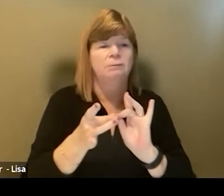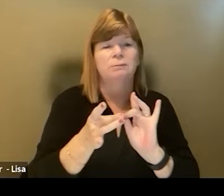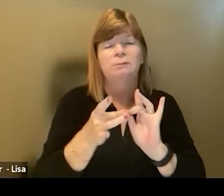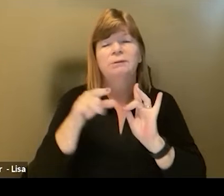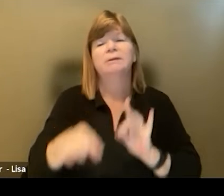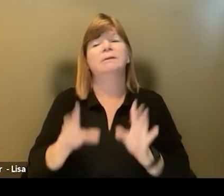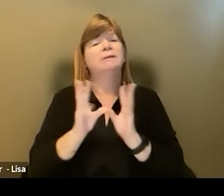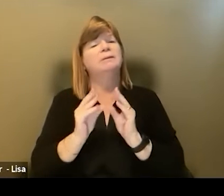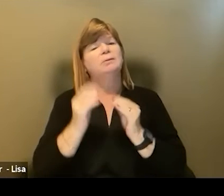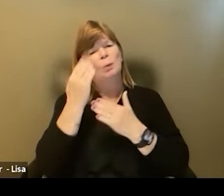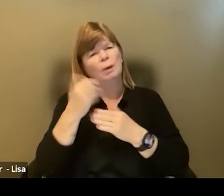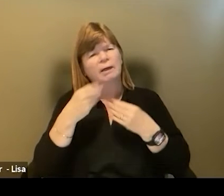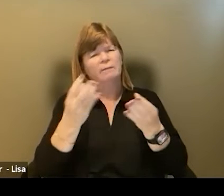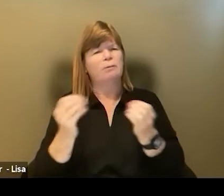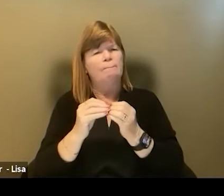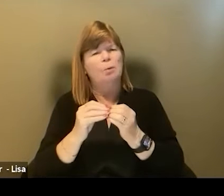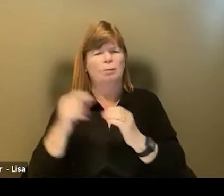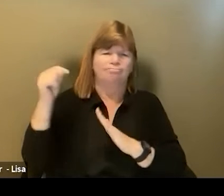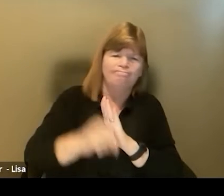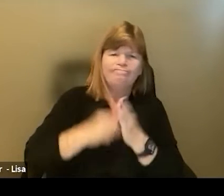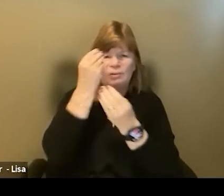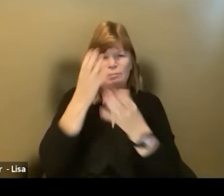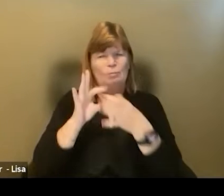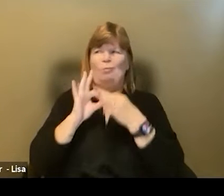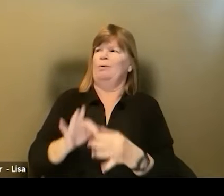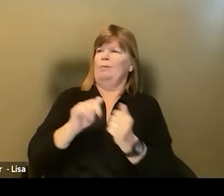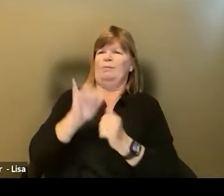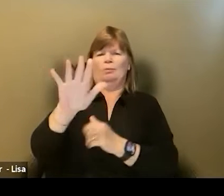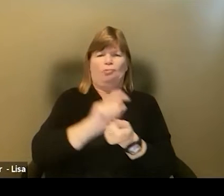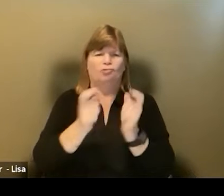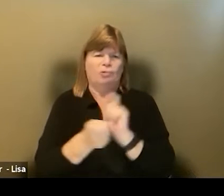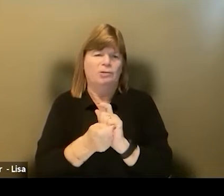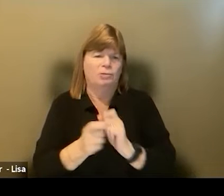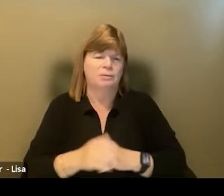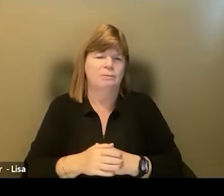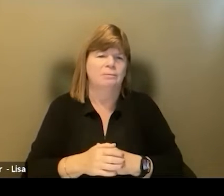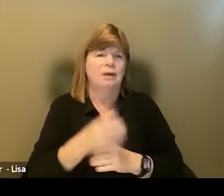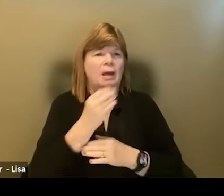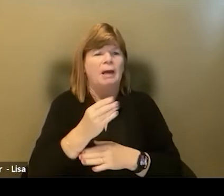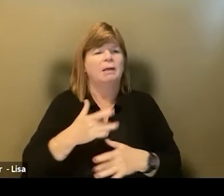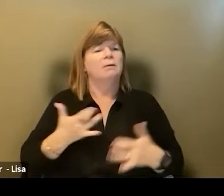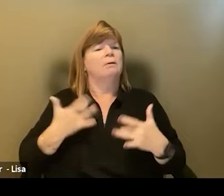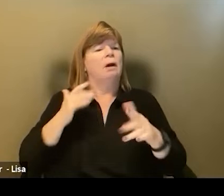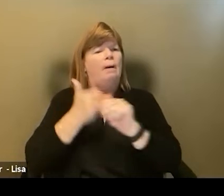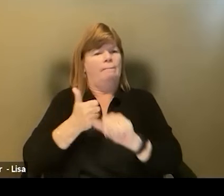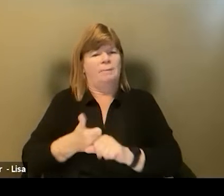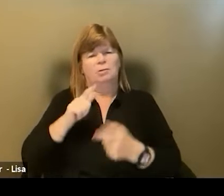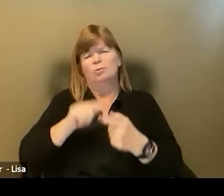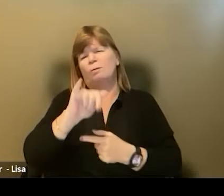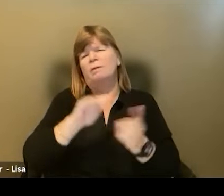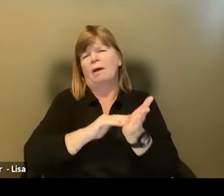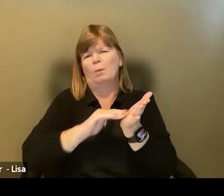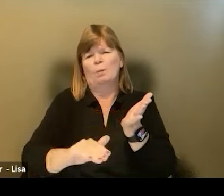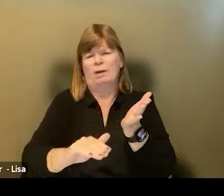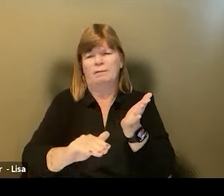session is an effort to give you high-level information regarding the changes that we are proposing and updates to the waiver